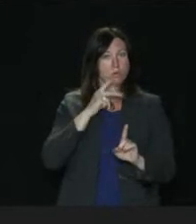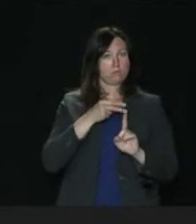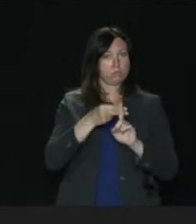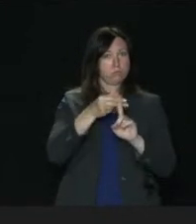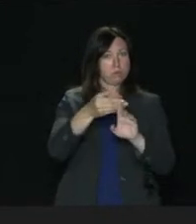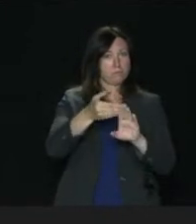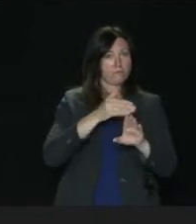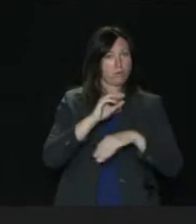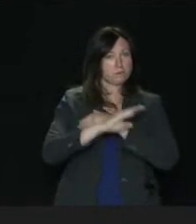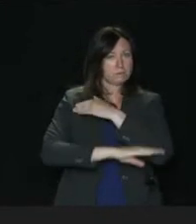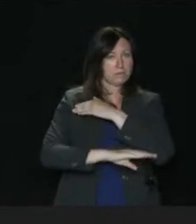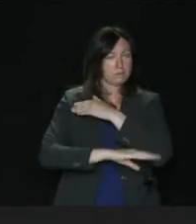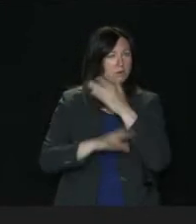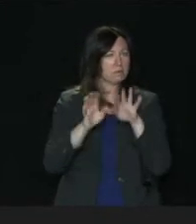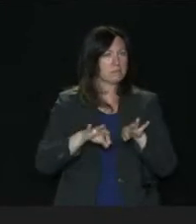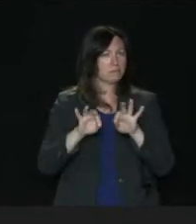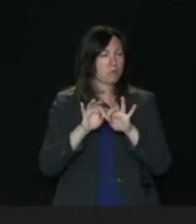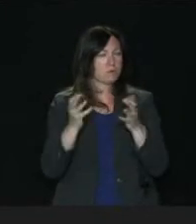how is that significant?